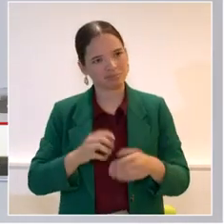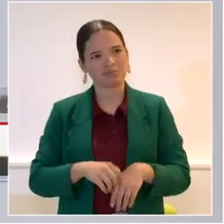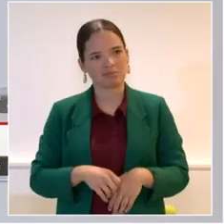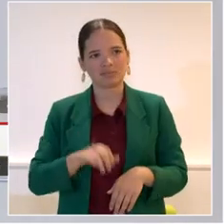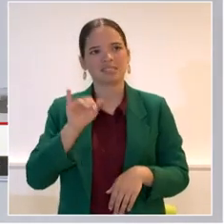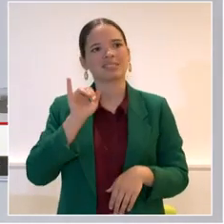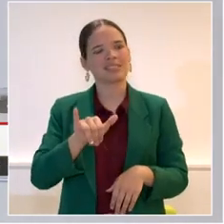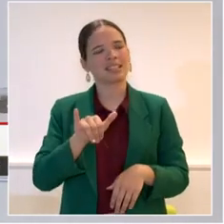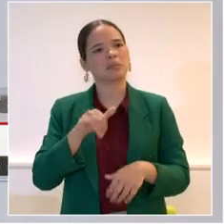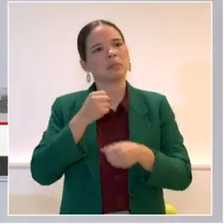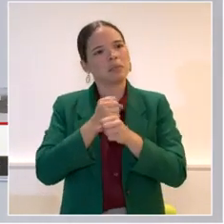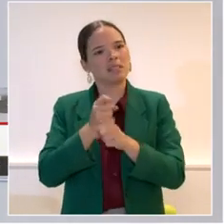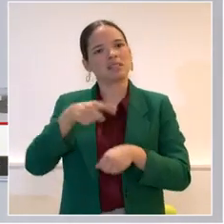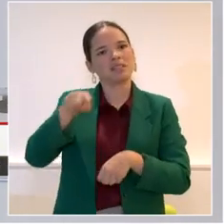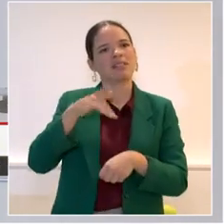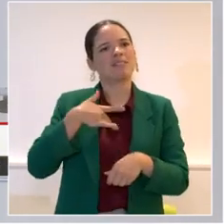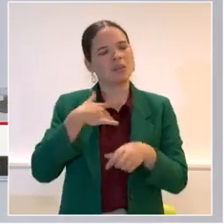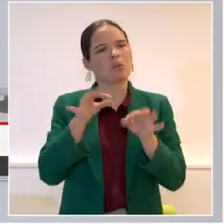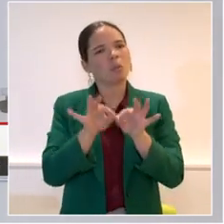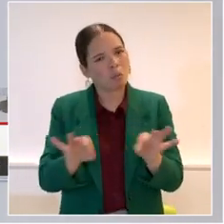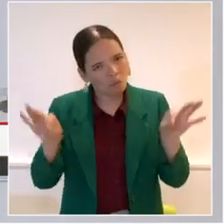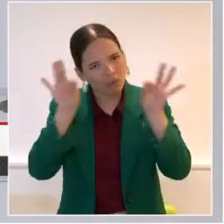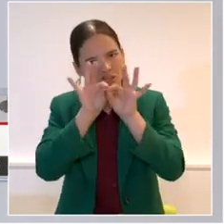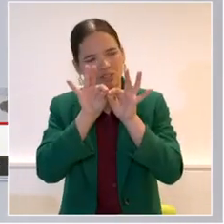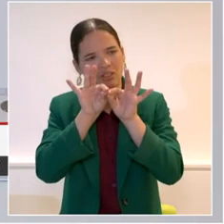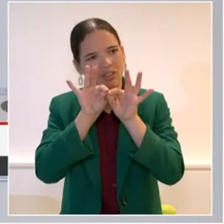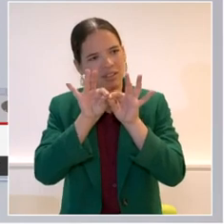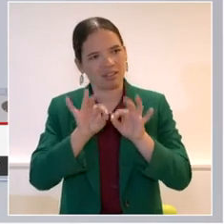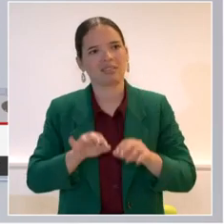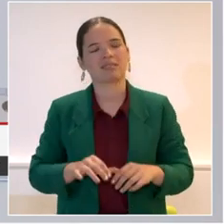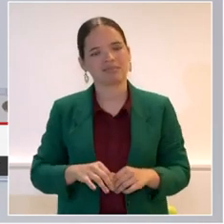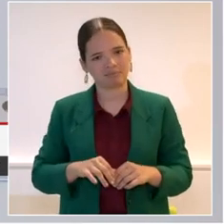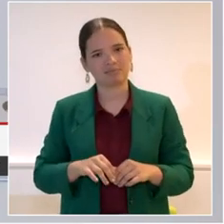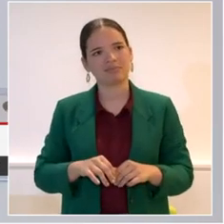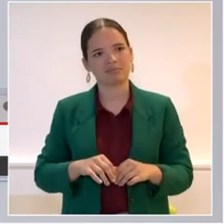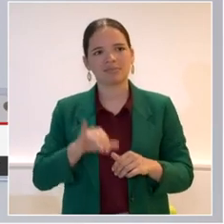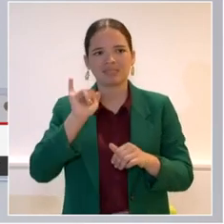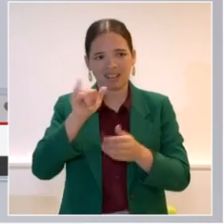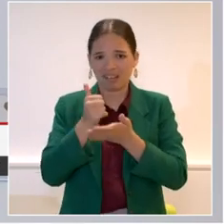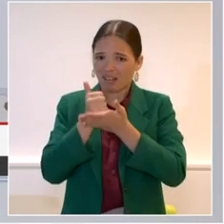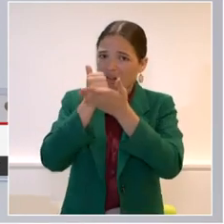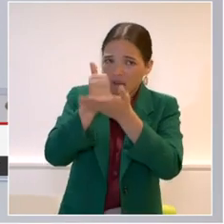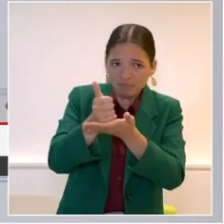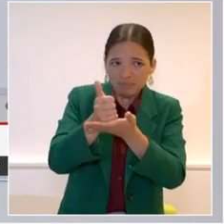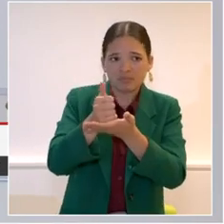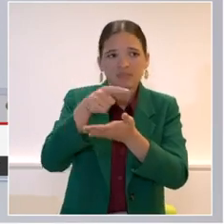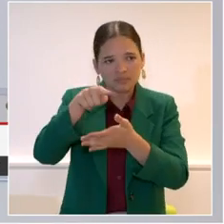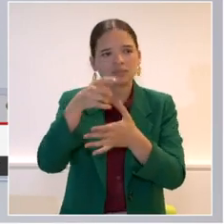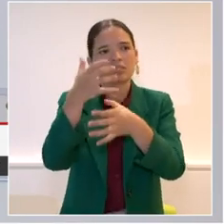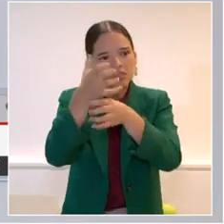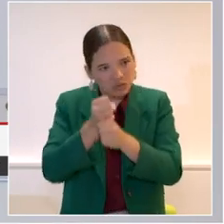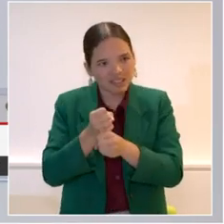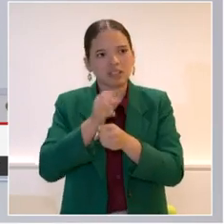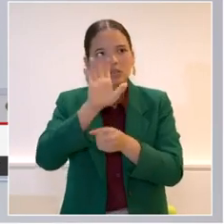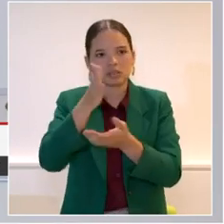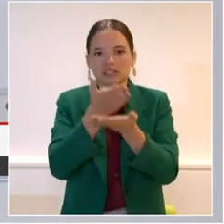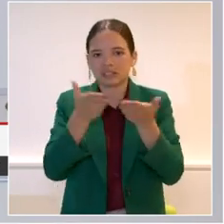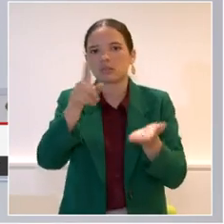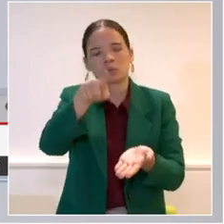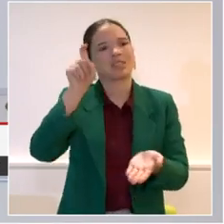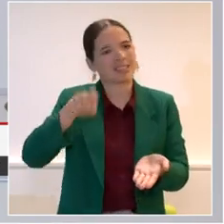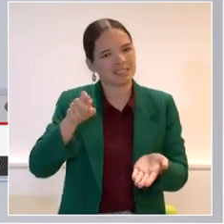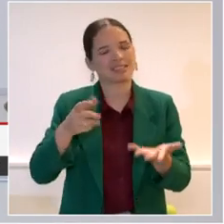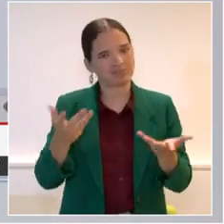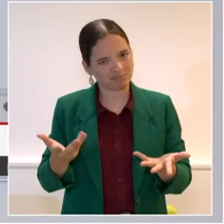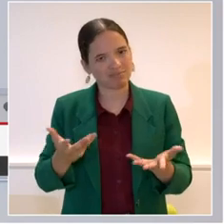worthiness and welcome, and where they're efficiently and effectively assisted to get the thing that they came for. We have, and